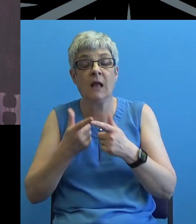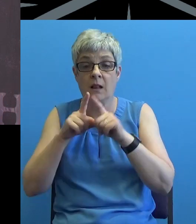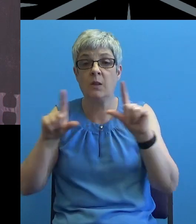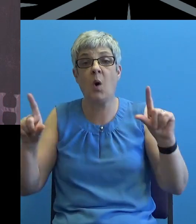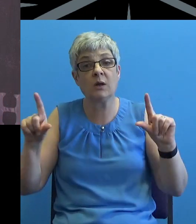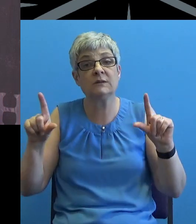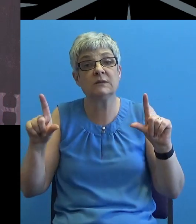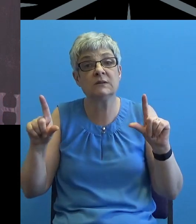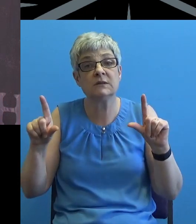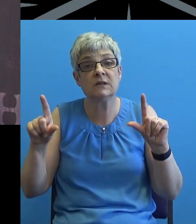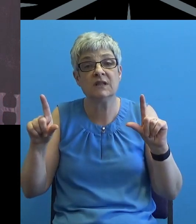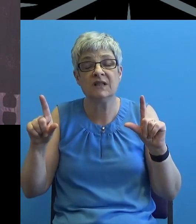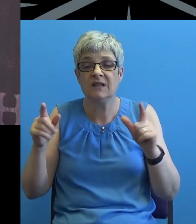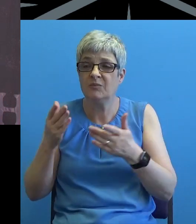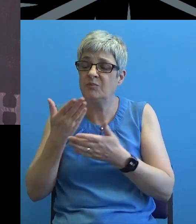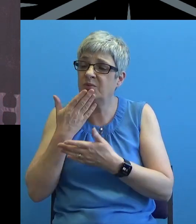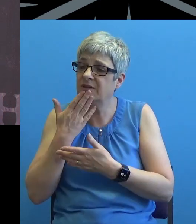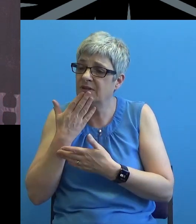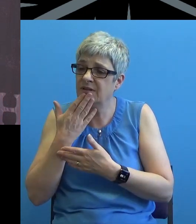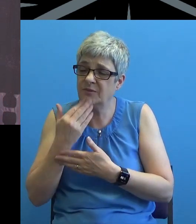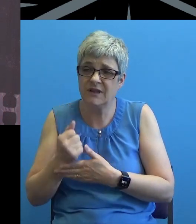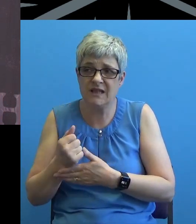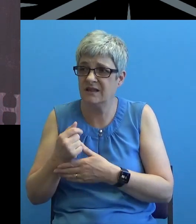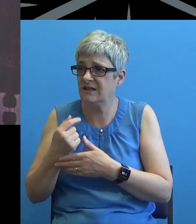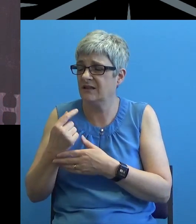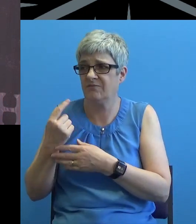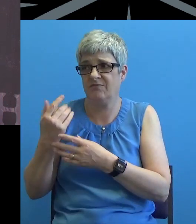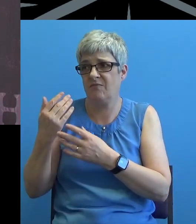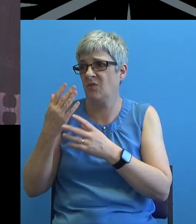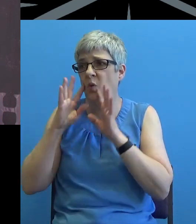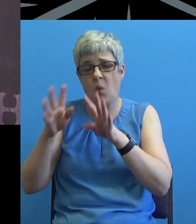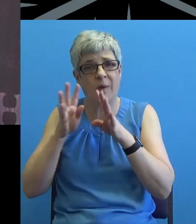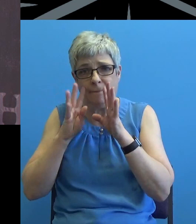Lord, may we not give you more cause for weeping,